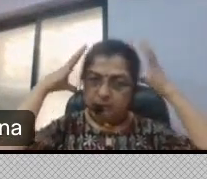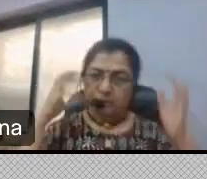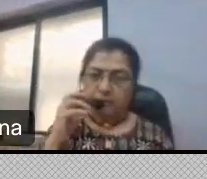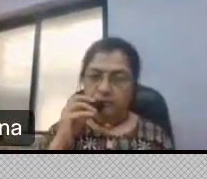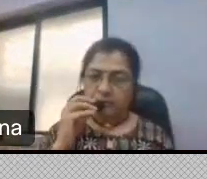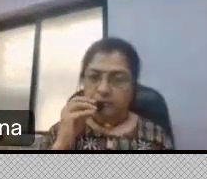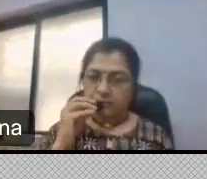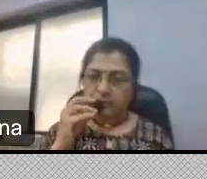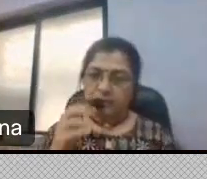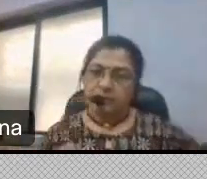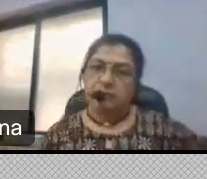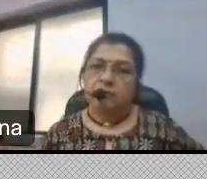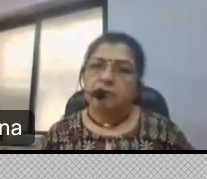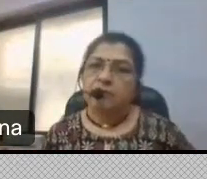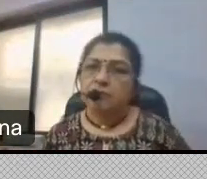important to understand